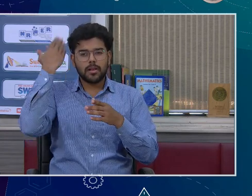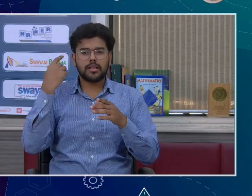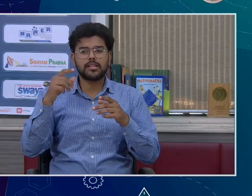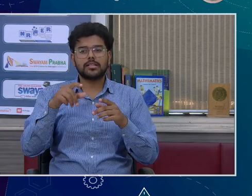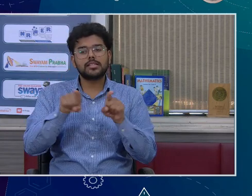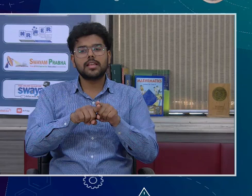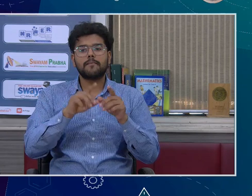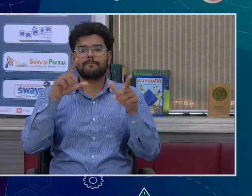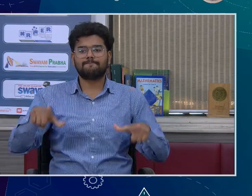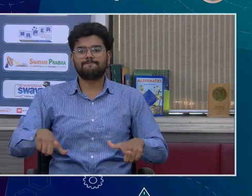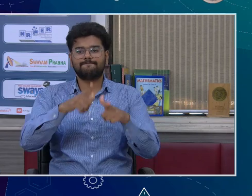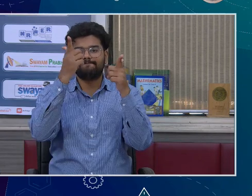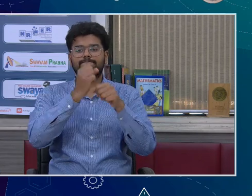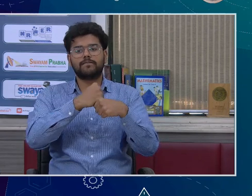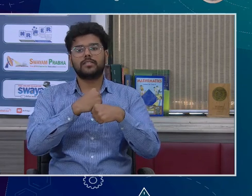all about.